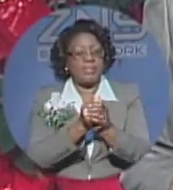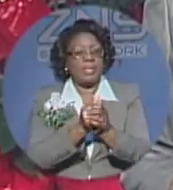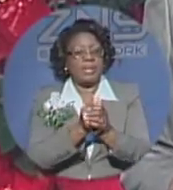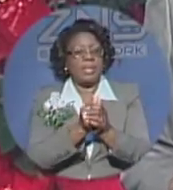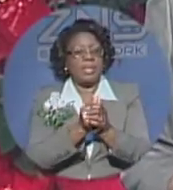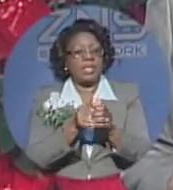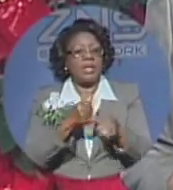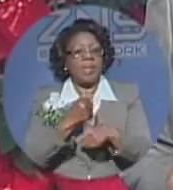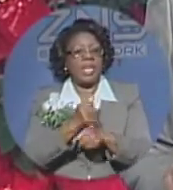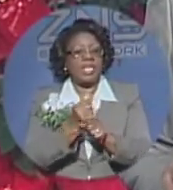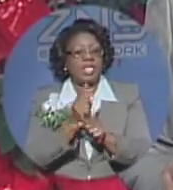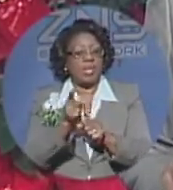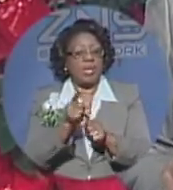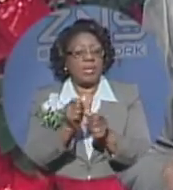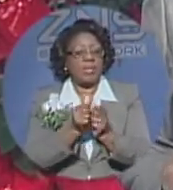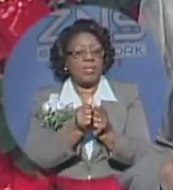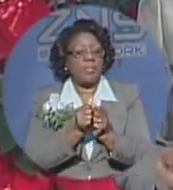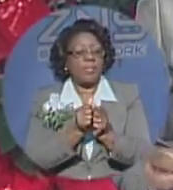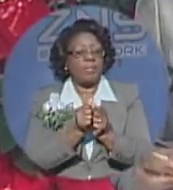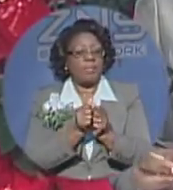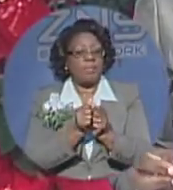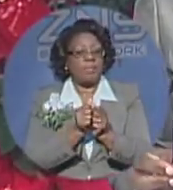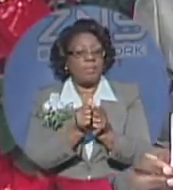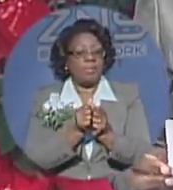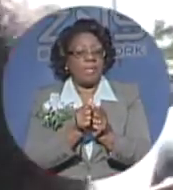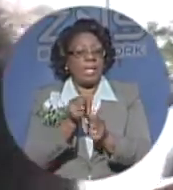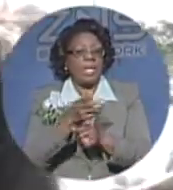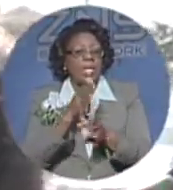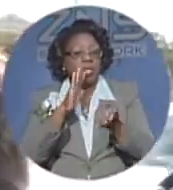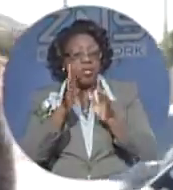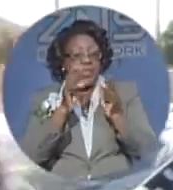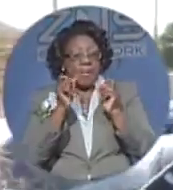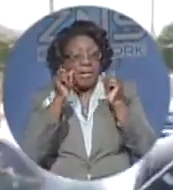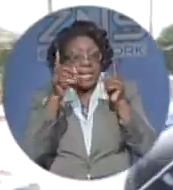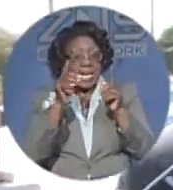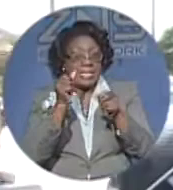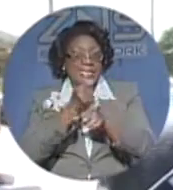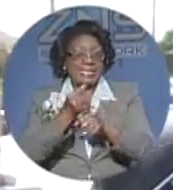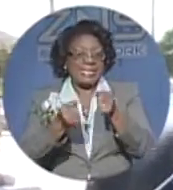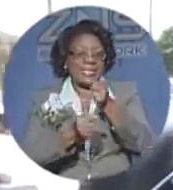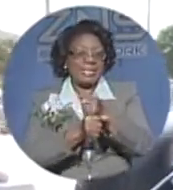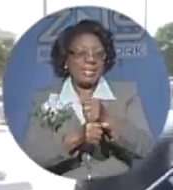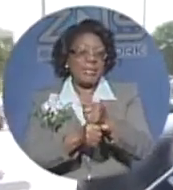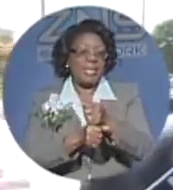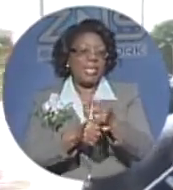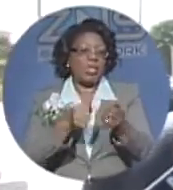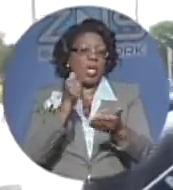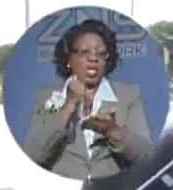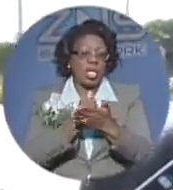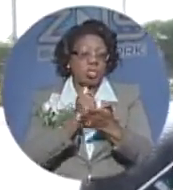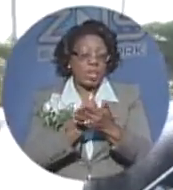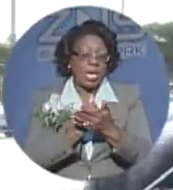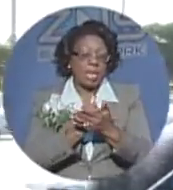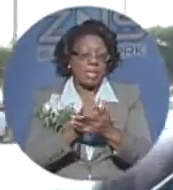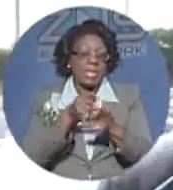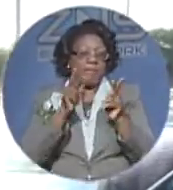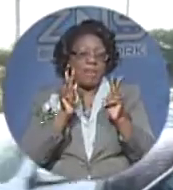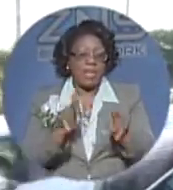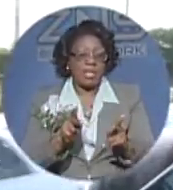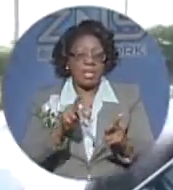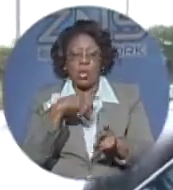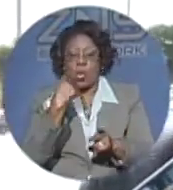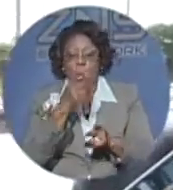ensure that they are properly maintained. The traffic light system is under contract, 6 months ago, we had many,